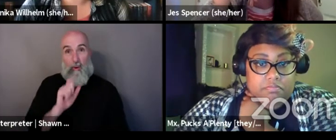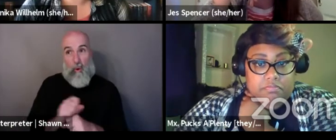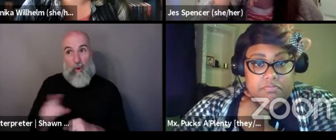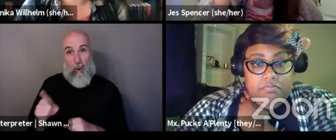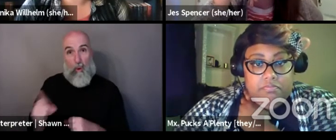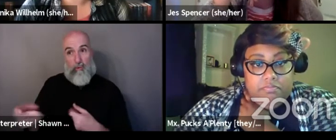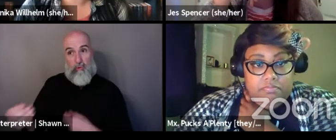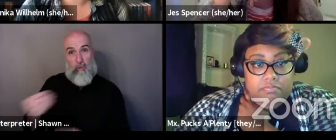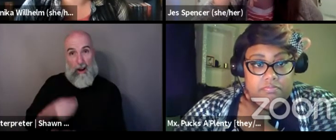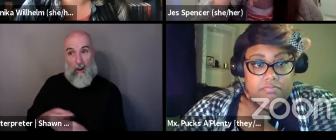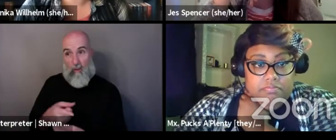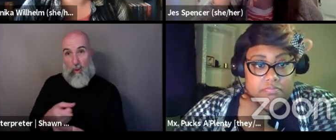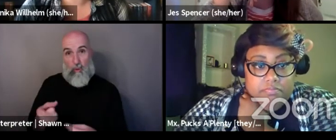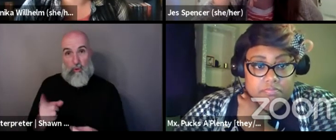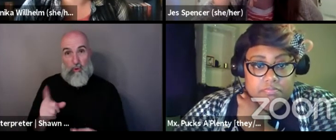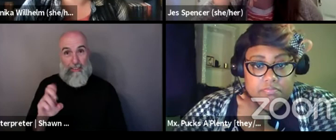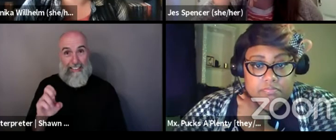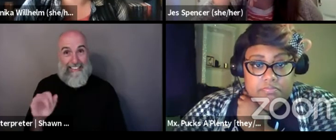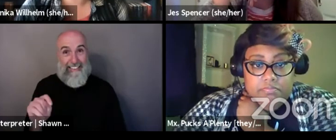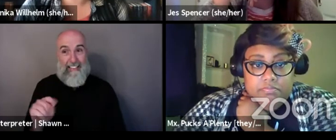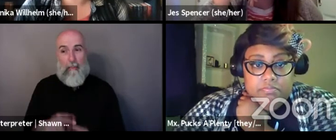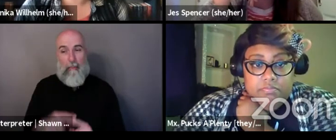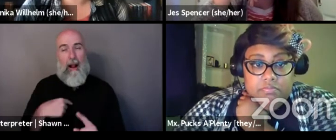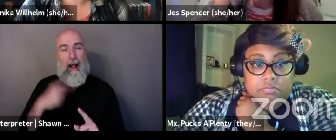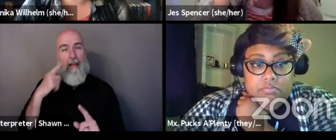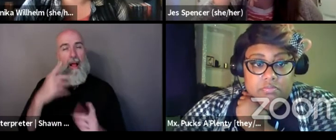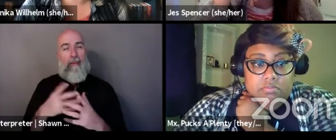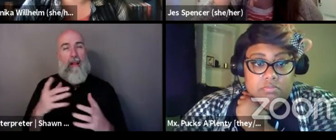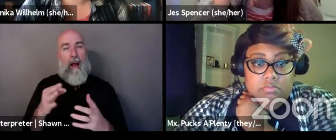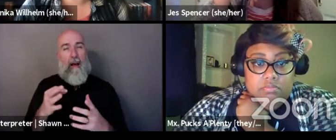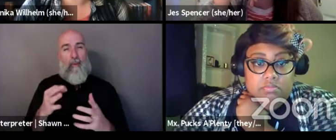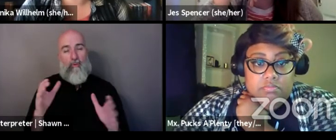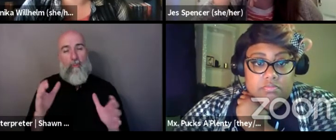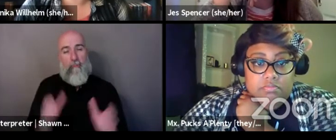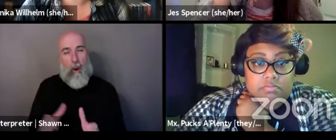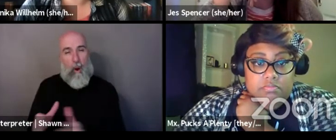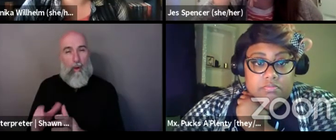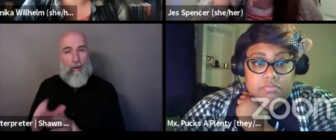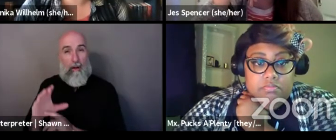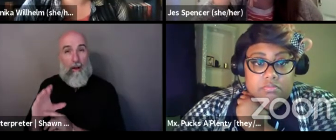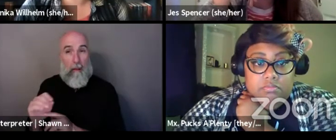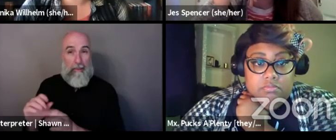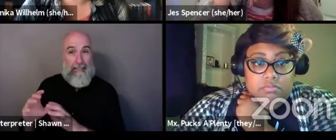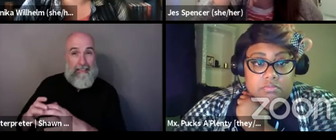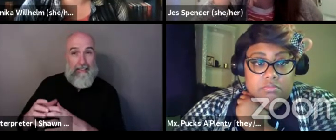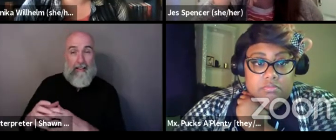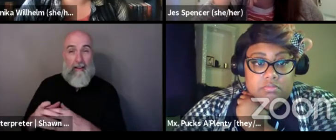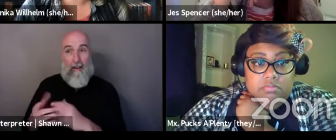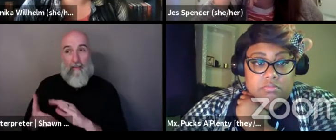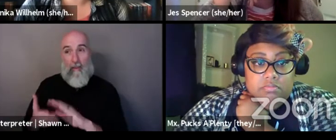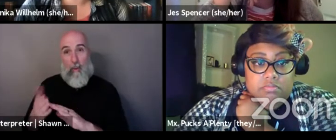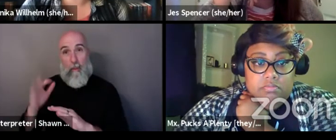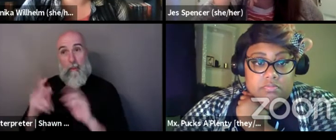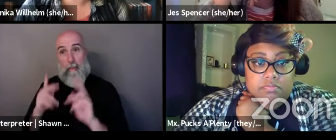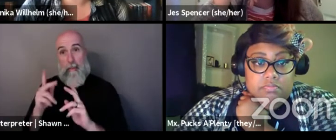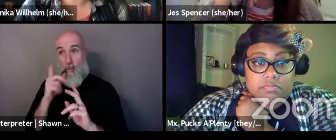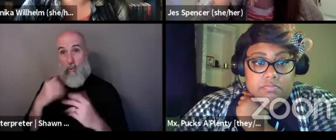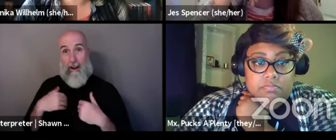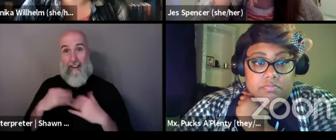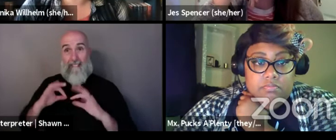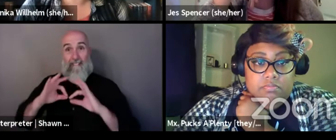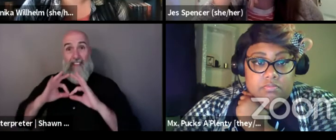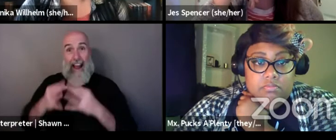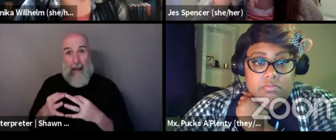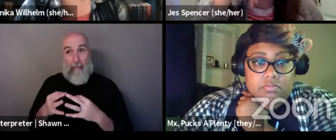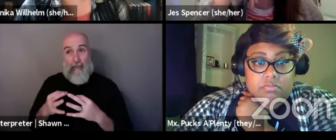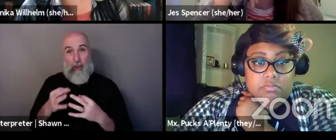things do exist. But I do think that it is a lot of those smaller companies, especially, you know, run by people with families who know